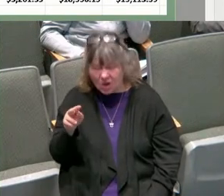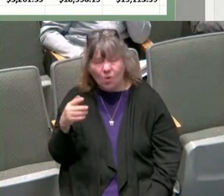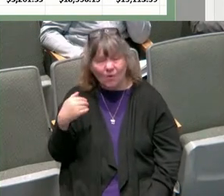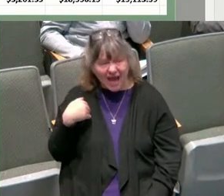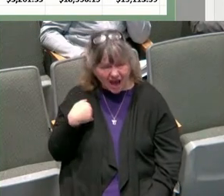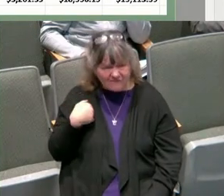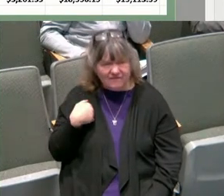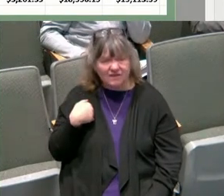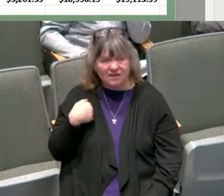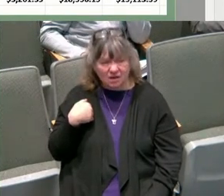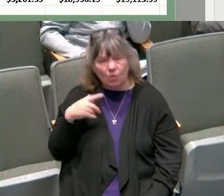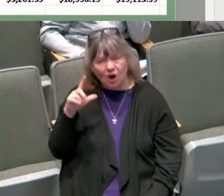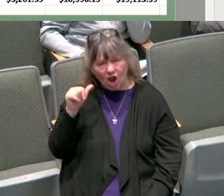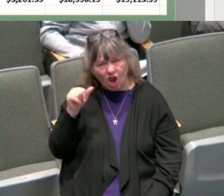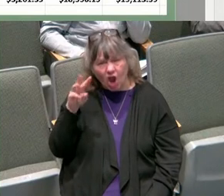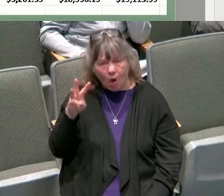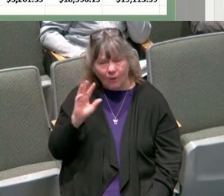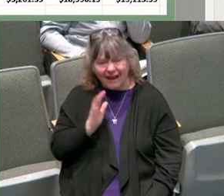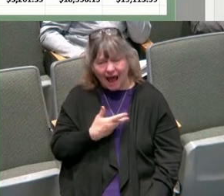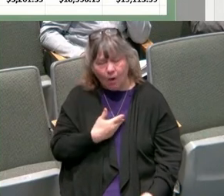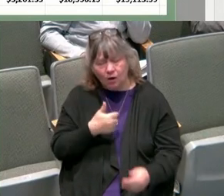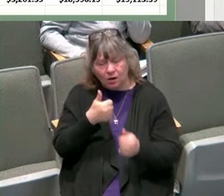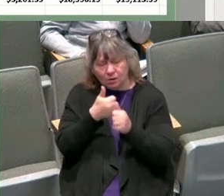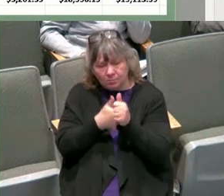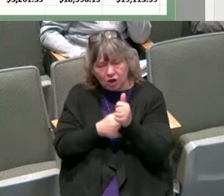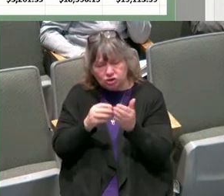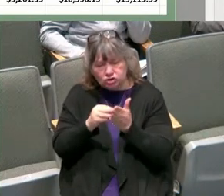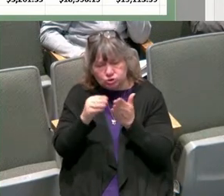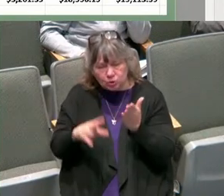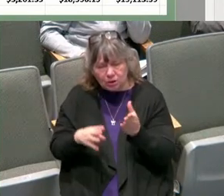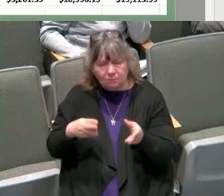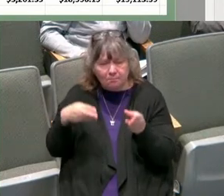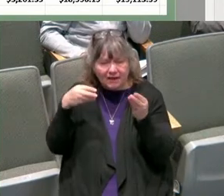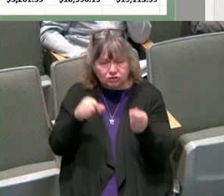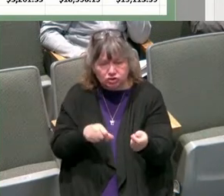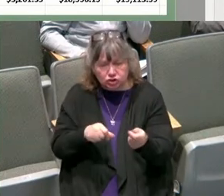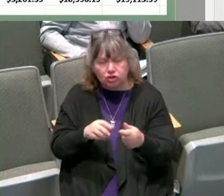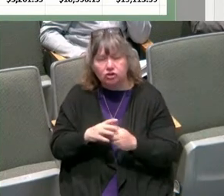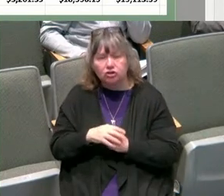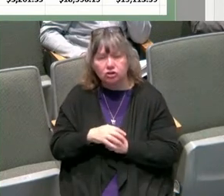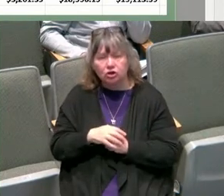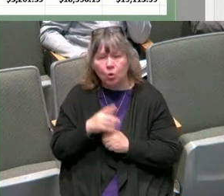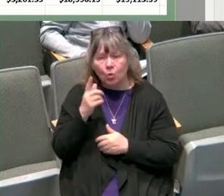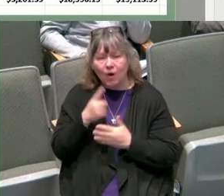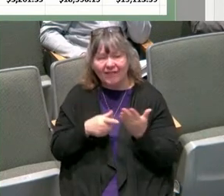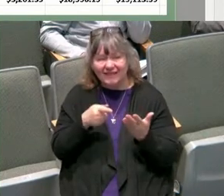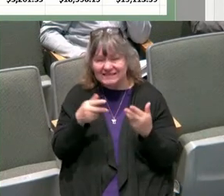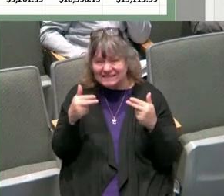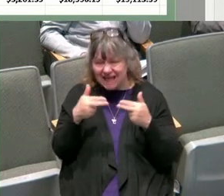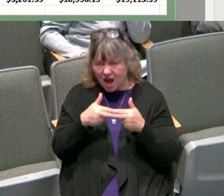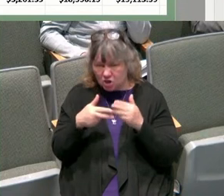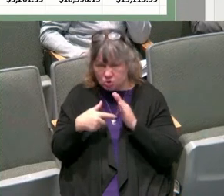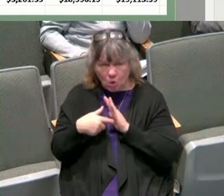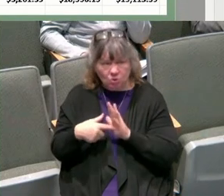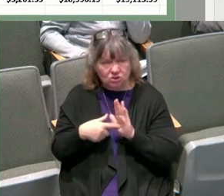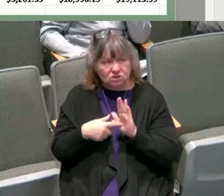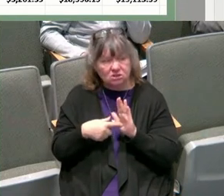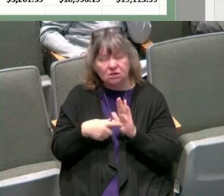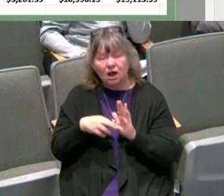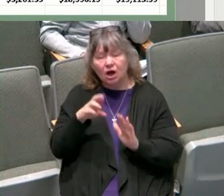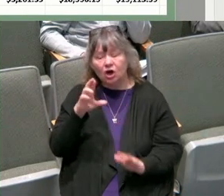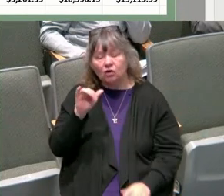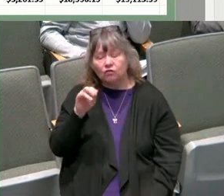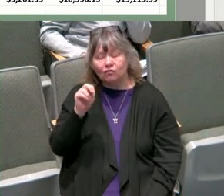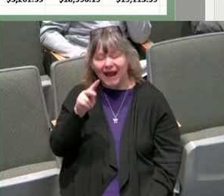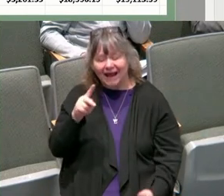are very low in our per pupil expenditure what this slide does is it shows you a rank order